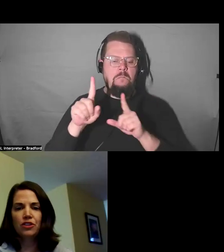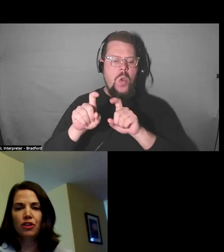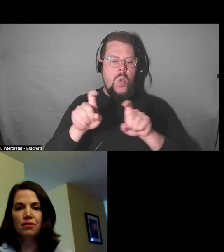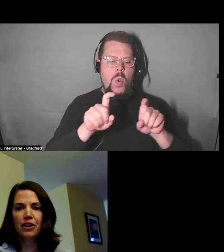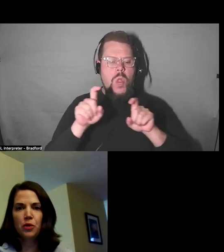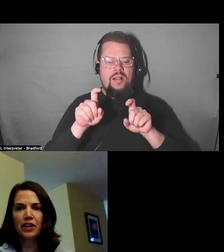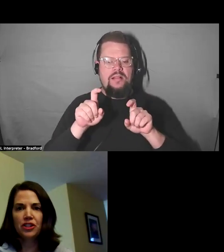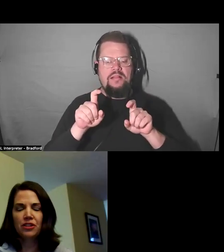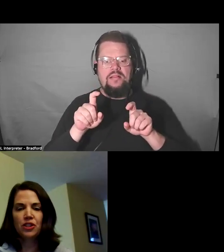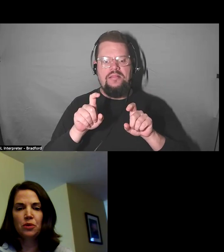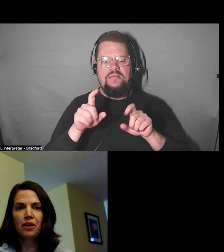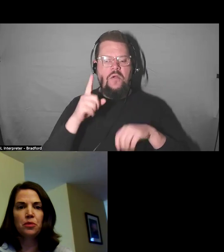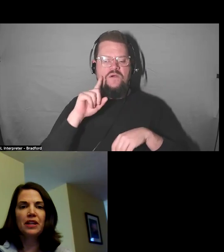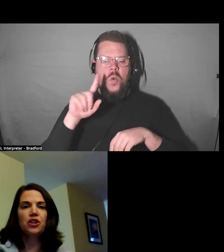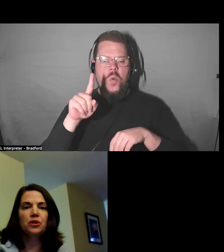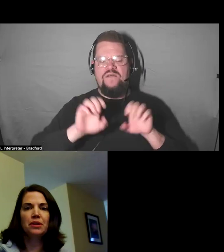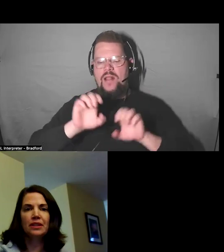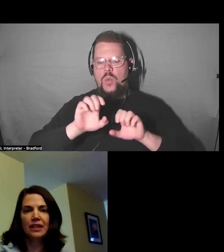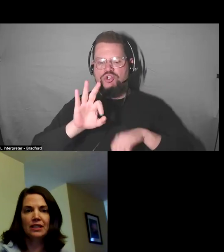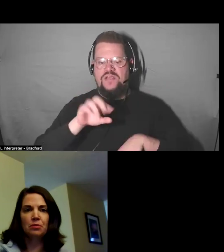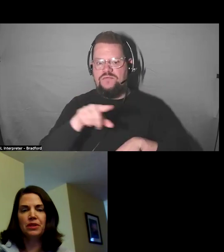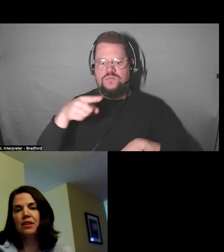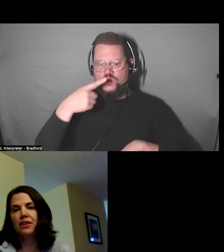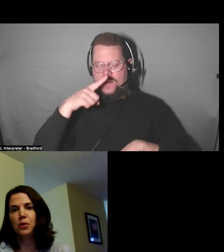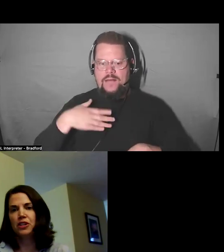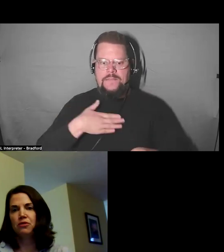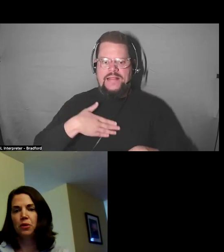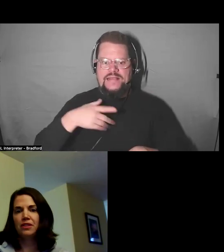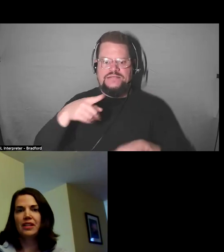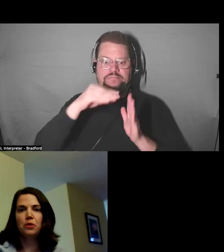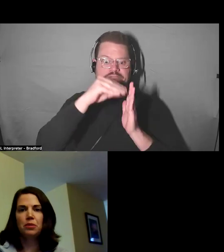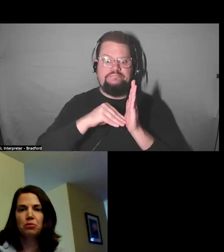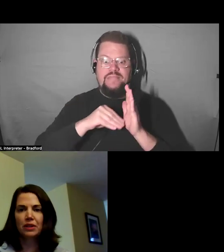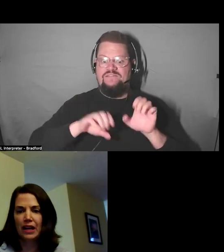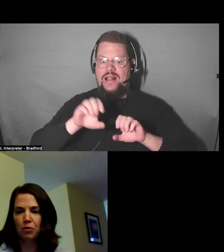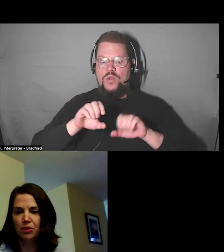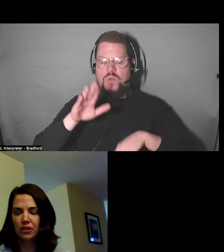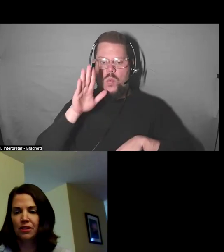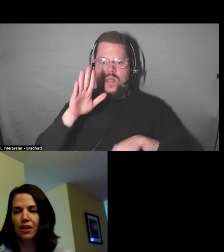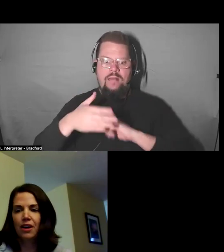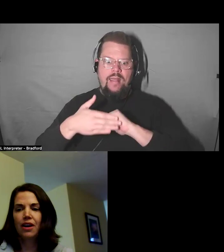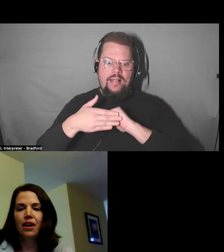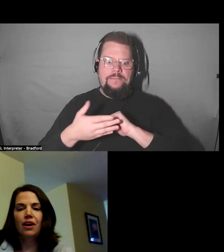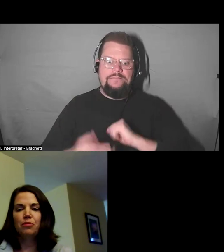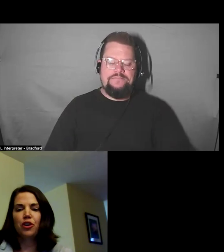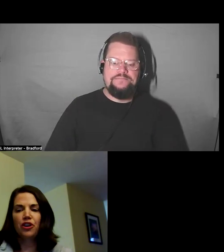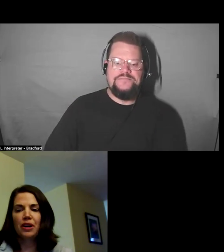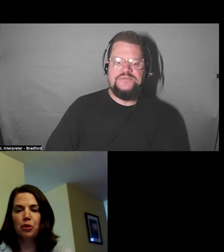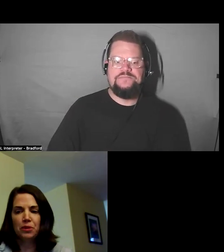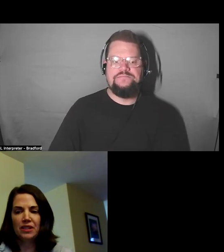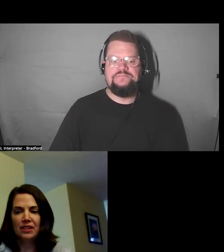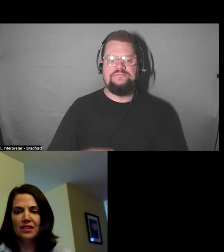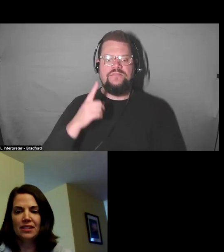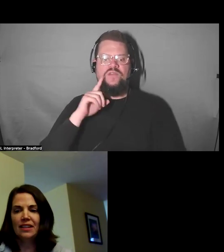just as our evaluation. So if everybody could please complete the evaluation for us, that would be really helpful for our